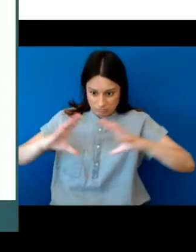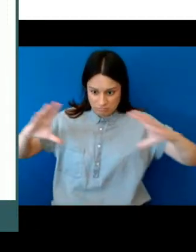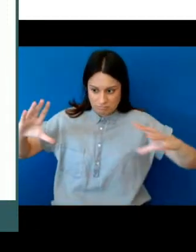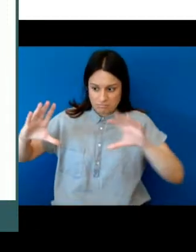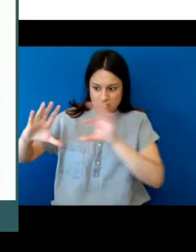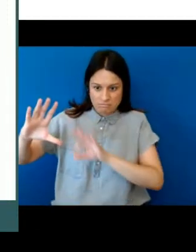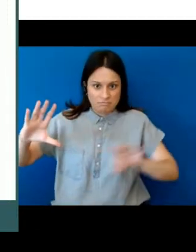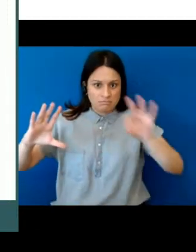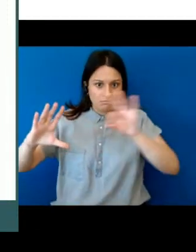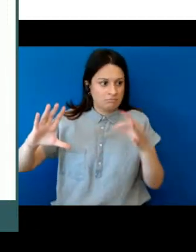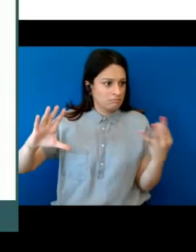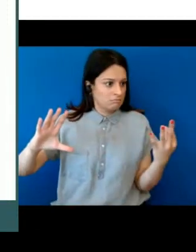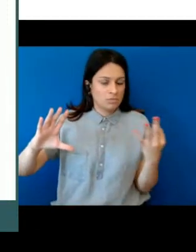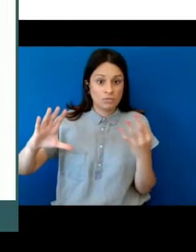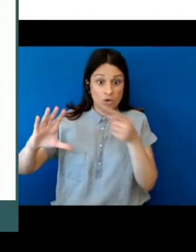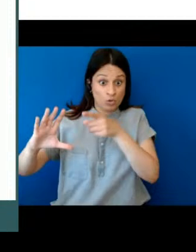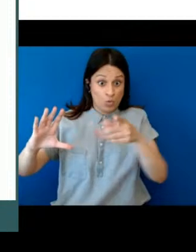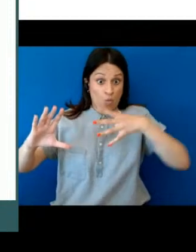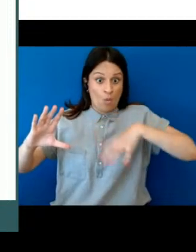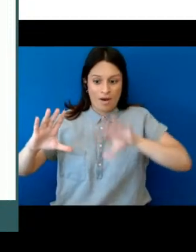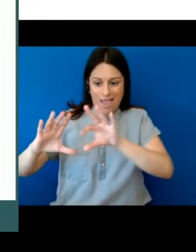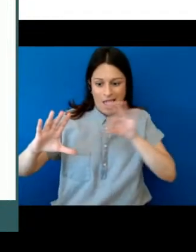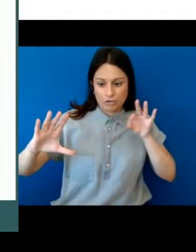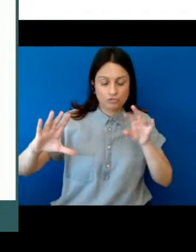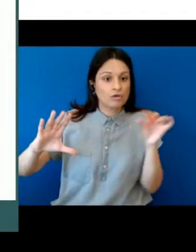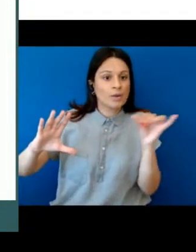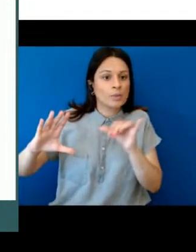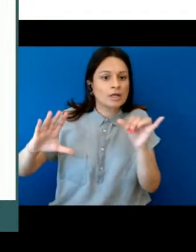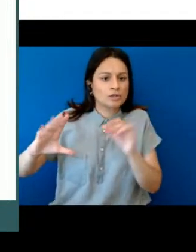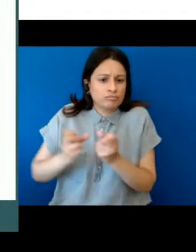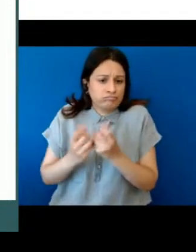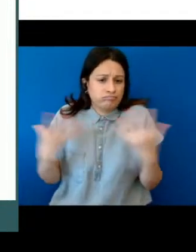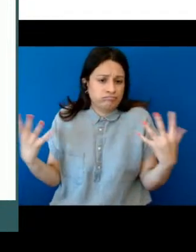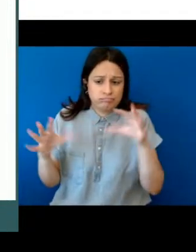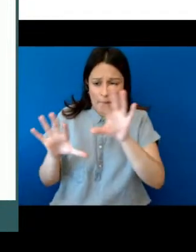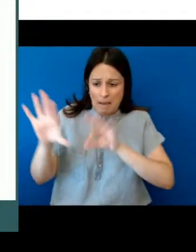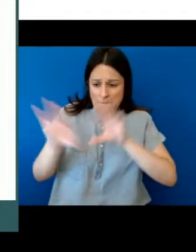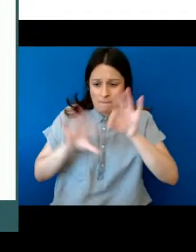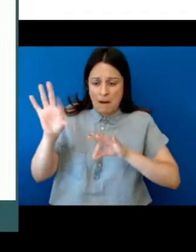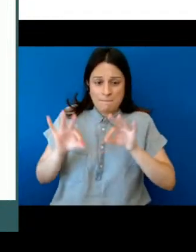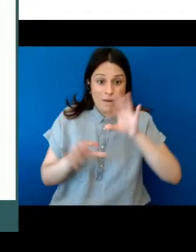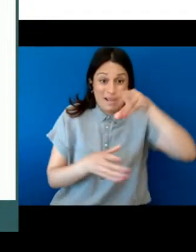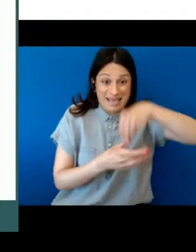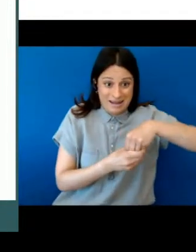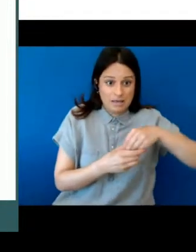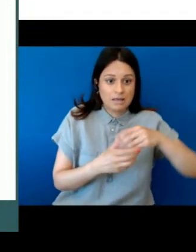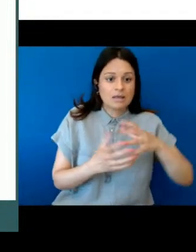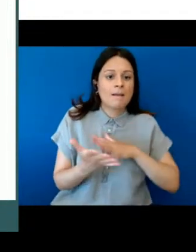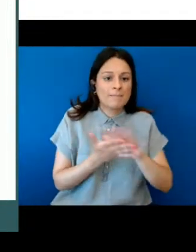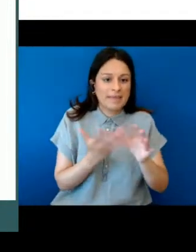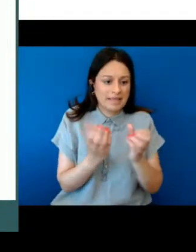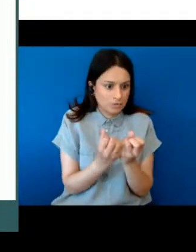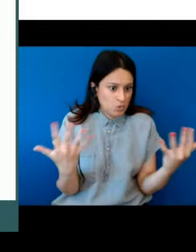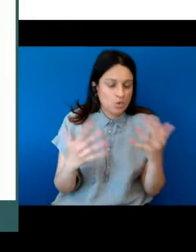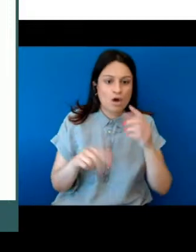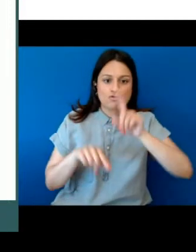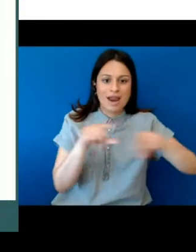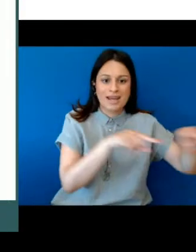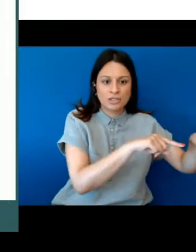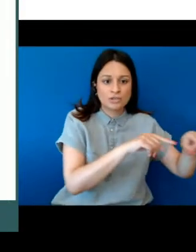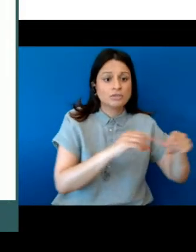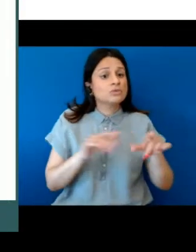ideally, you want, in the extract, you'd want as many of those as possible in it, so you're getting the broadest range, but also you want to make sure that those